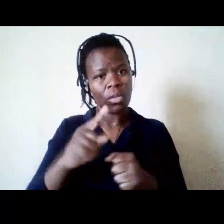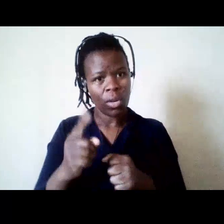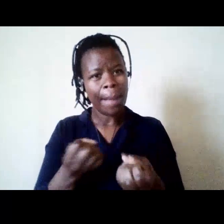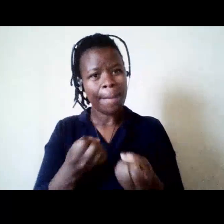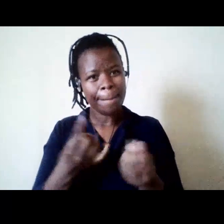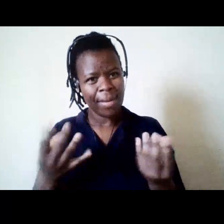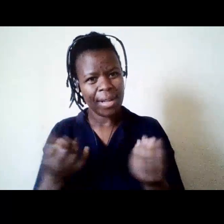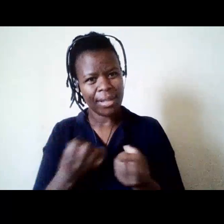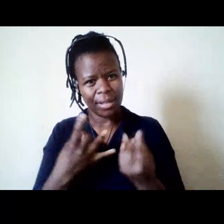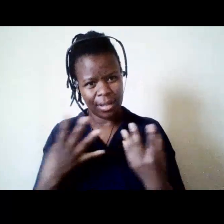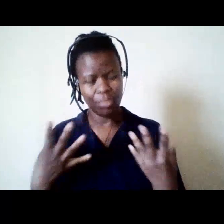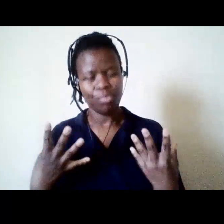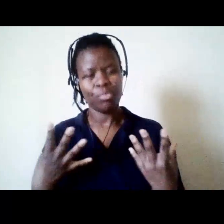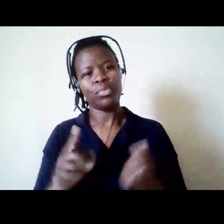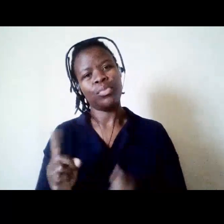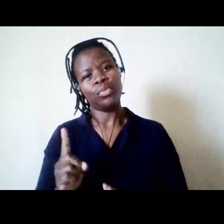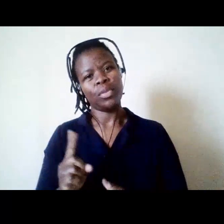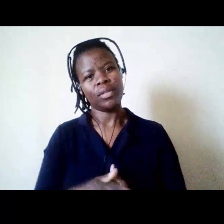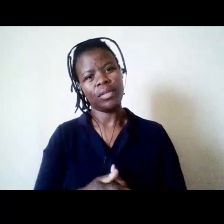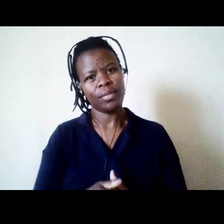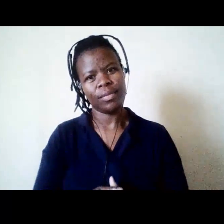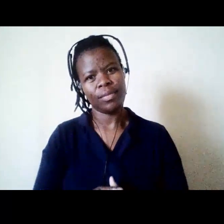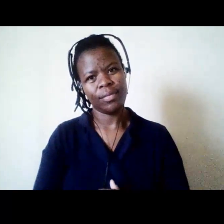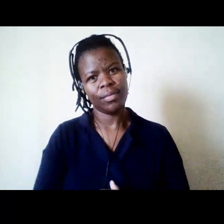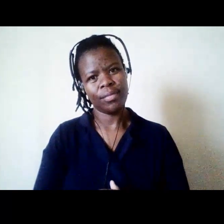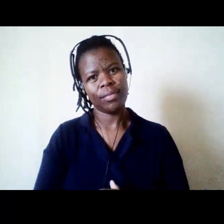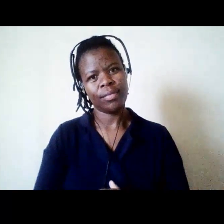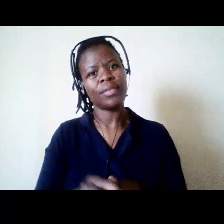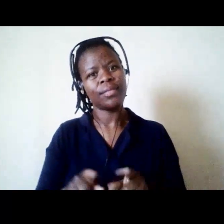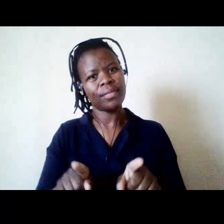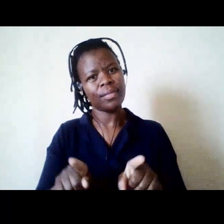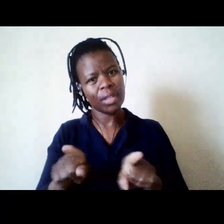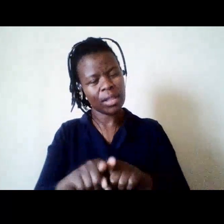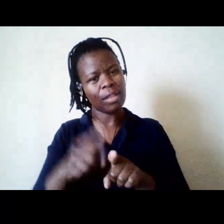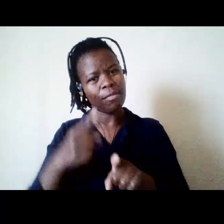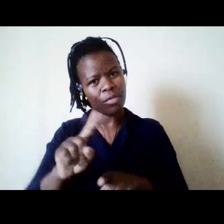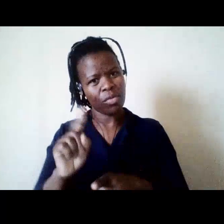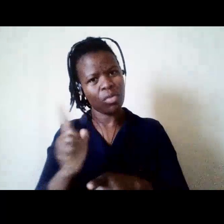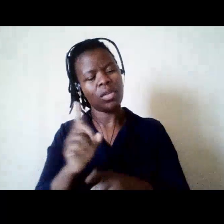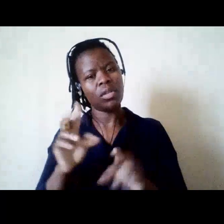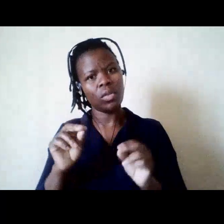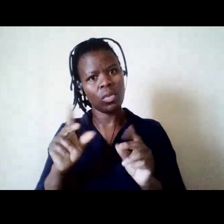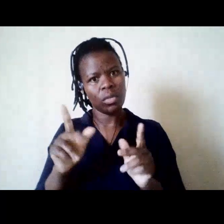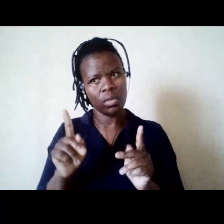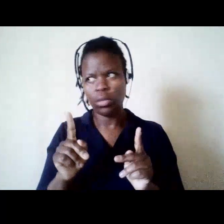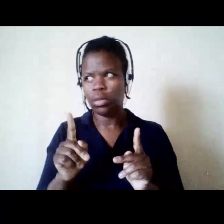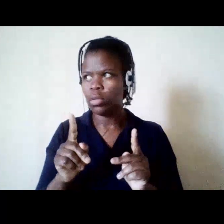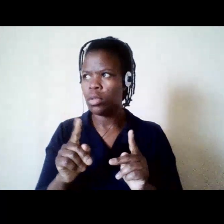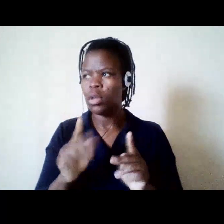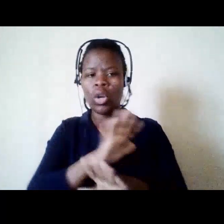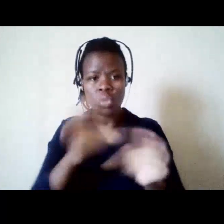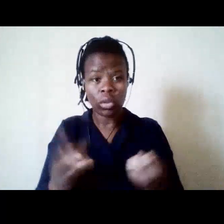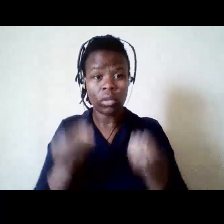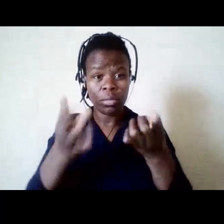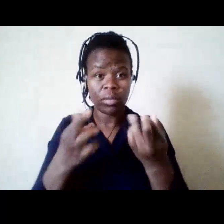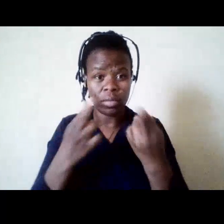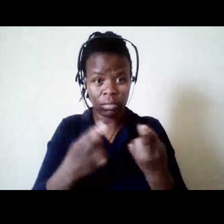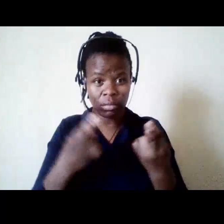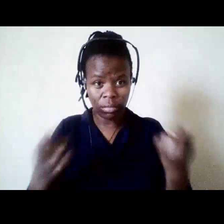man manifests consciously in terms of, oh, no, not providing resources. Oh, no, they're not full human beings.